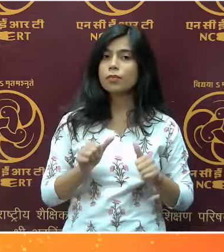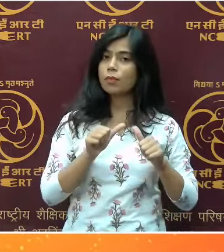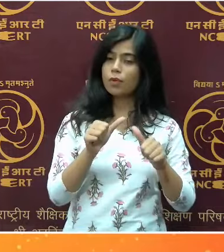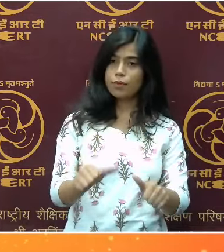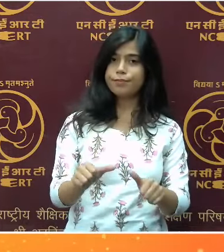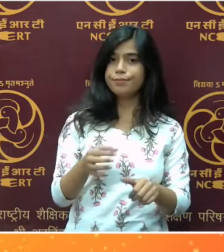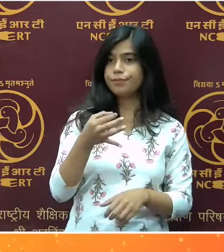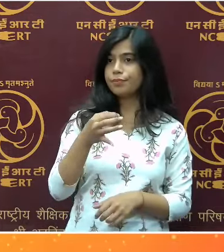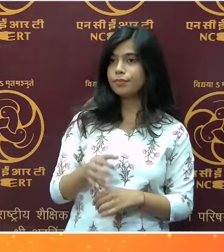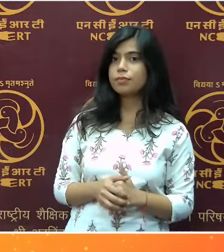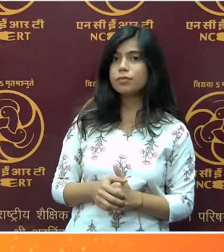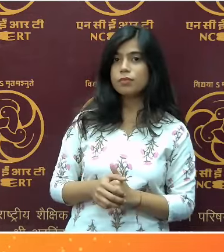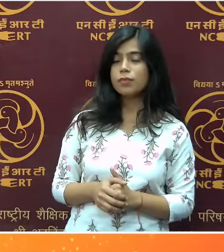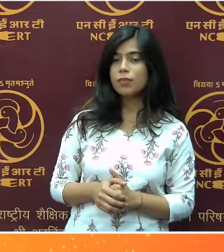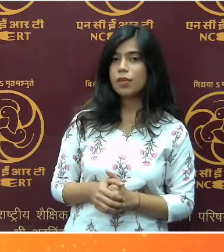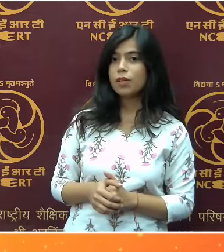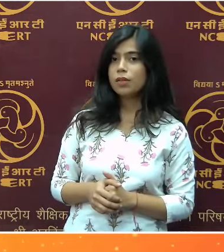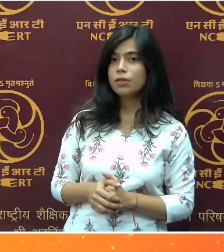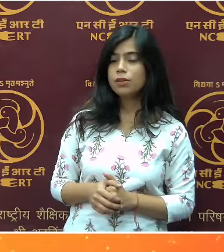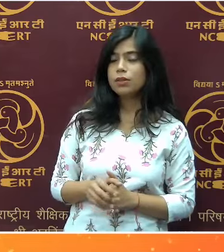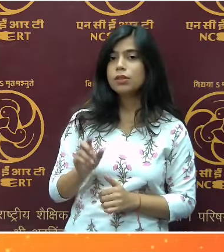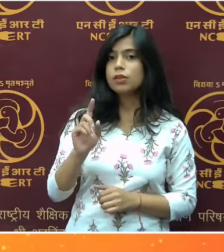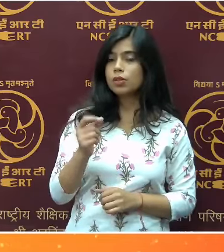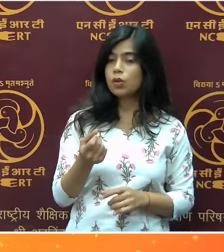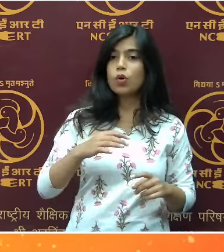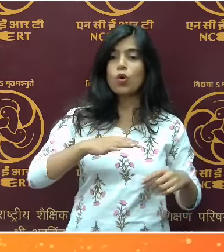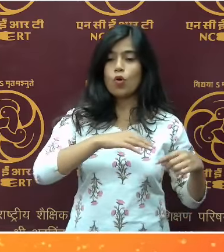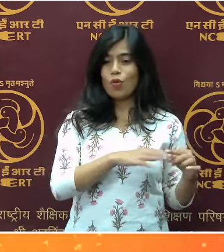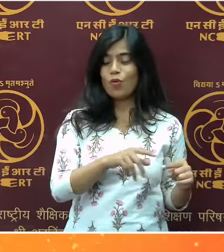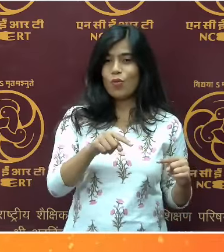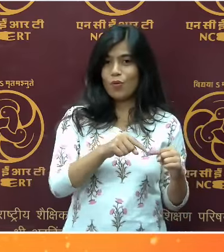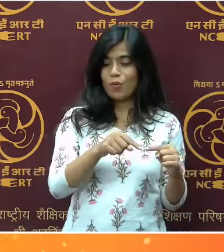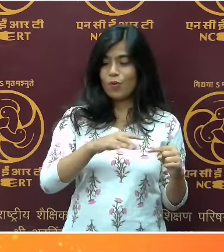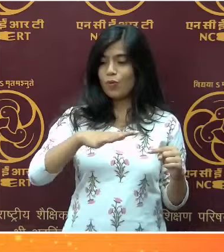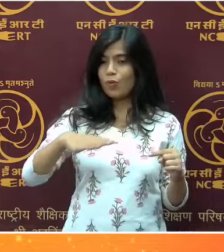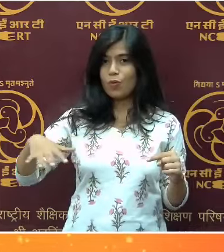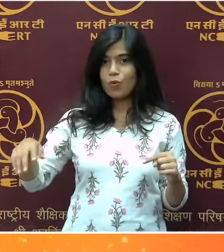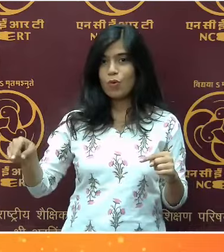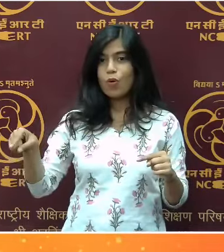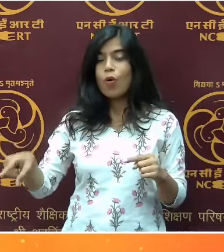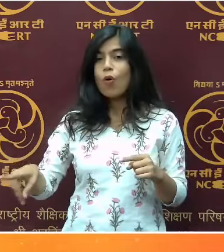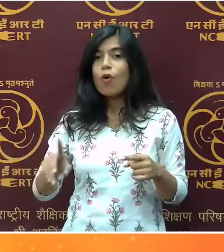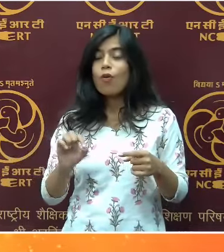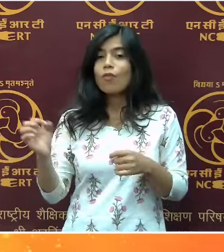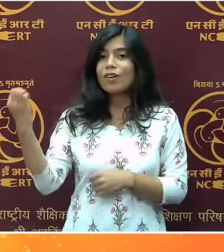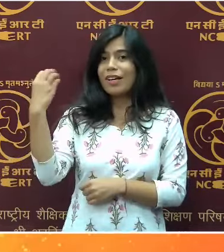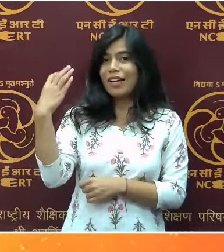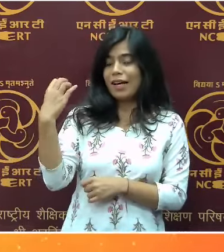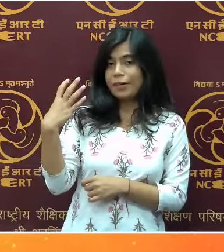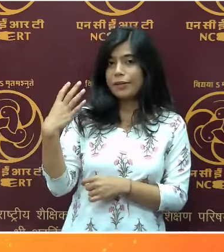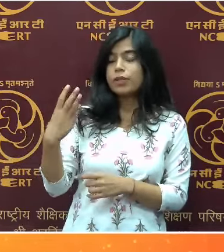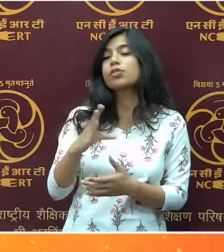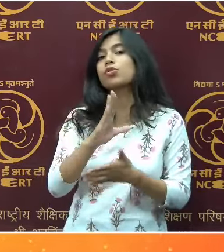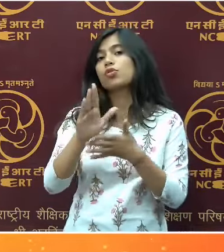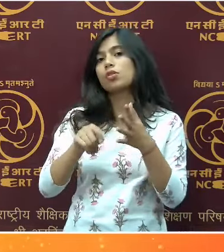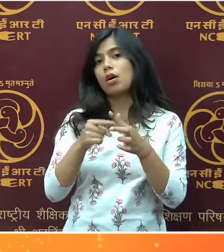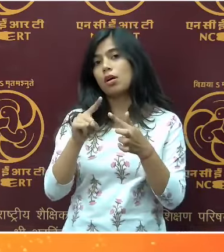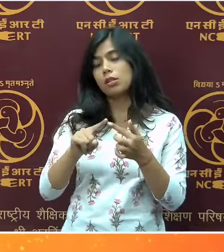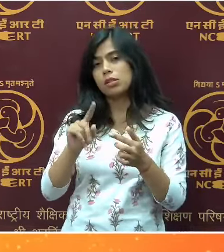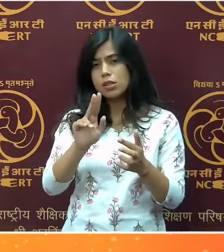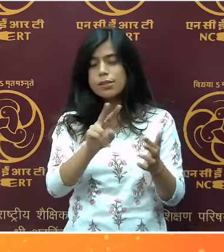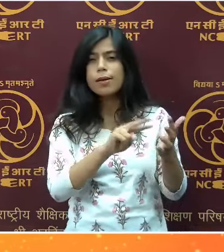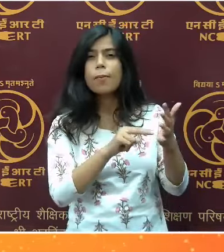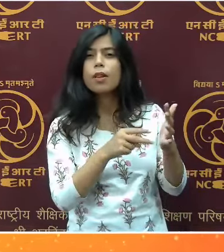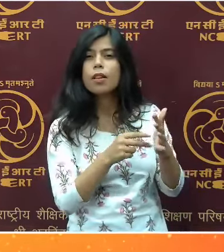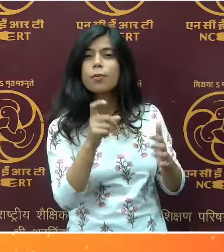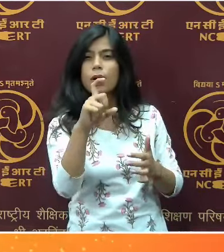asked. Definitely, sir. So the flow of electric charge is current, right? So can you please explain how these charges,